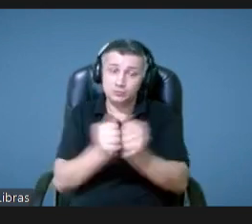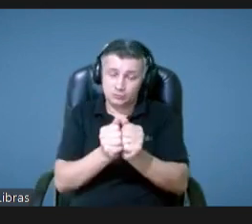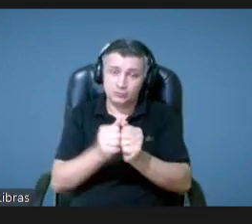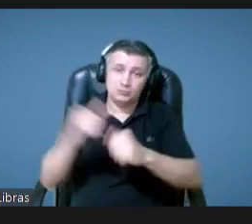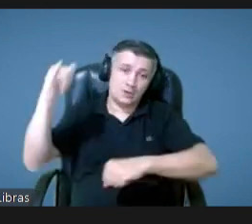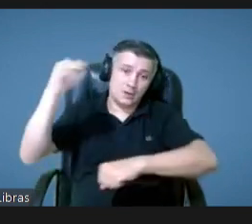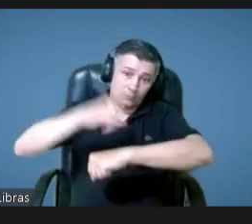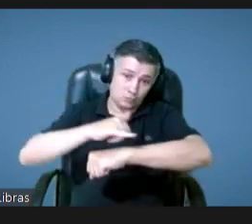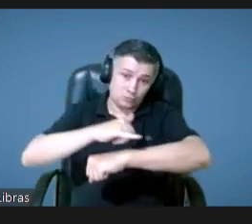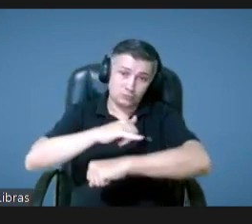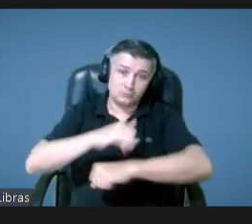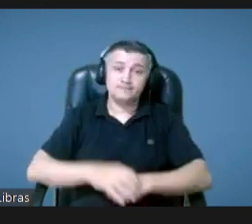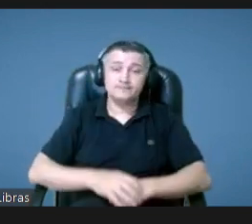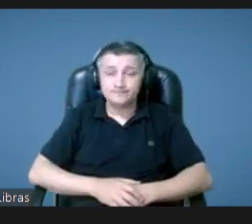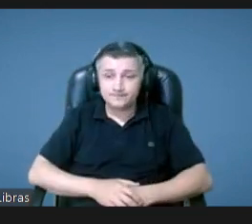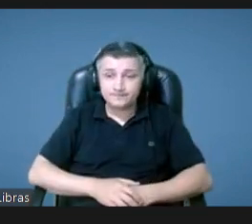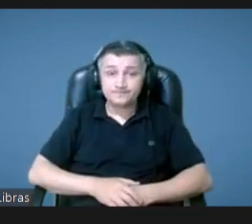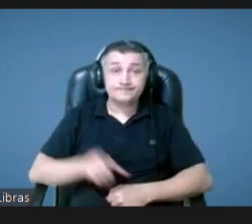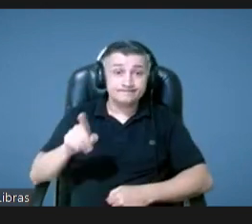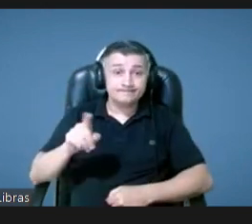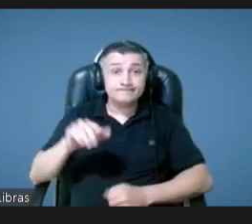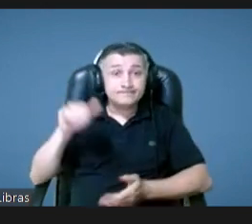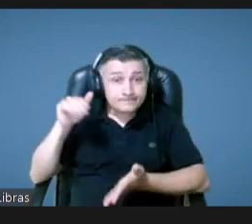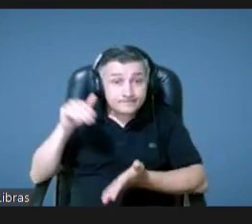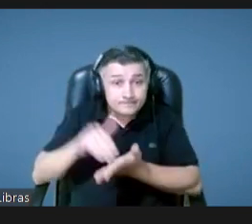growth in the airport.